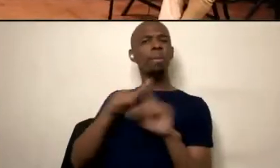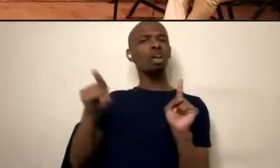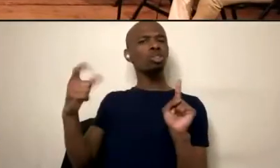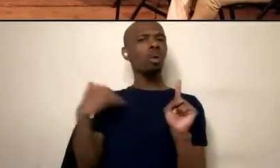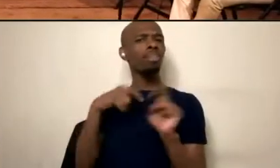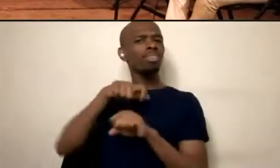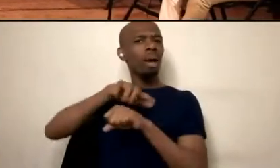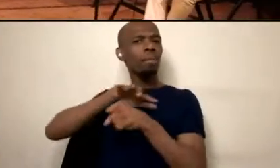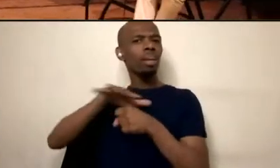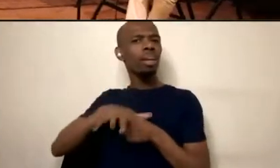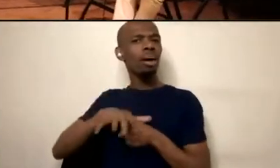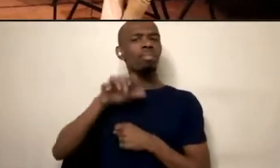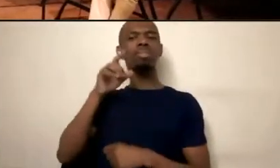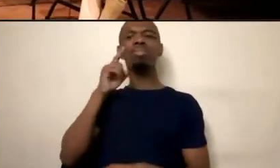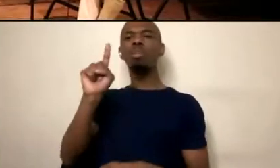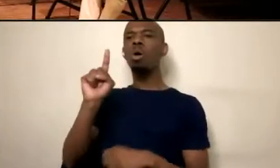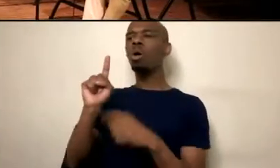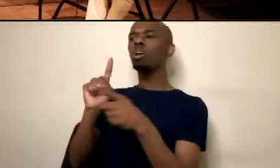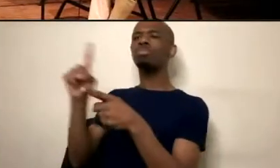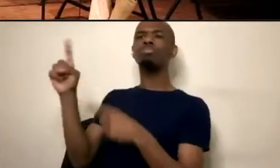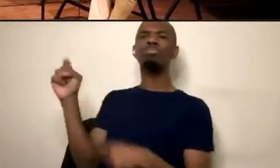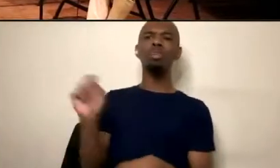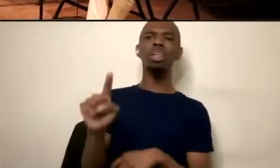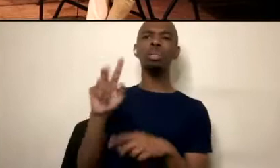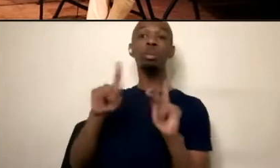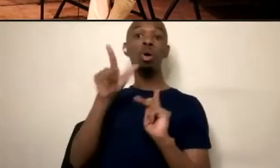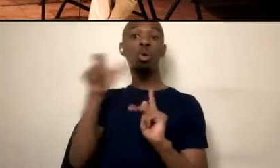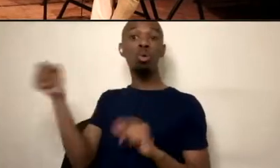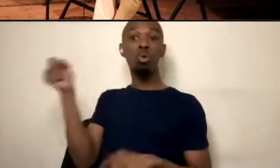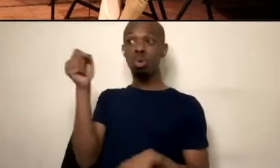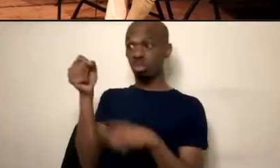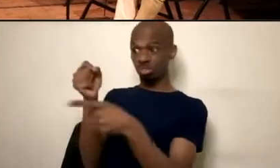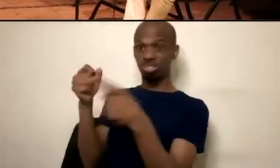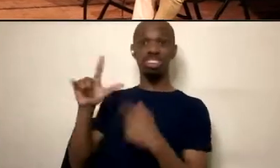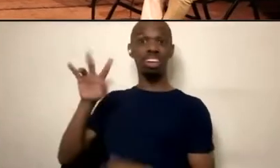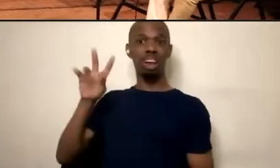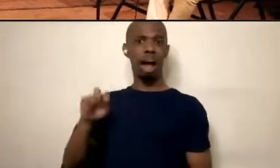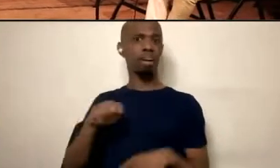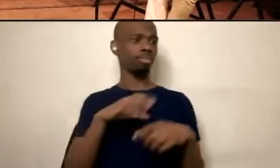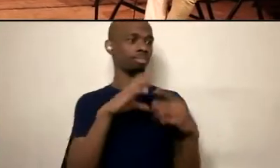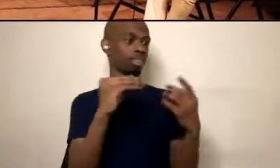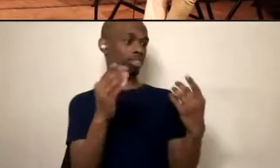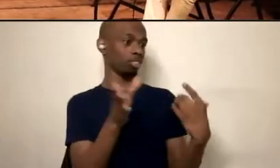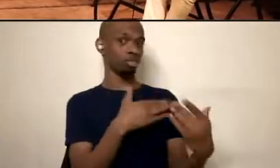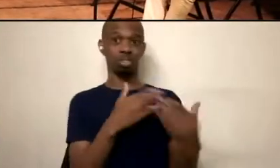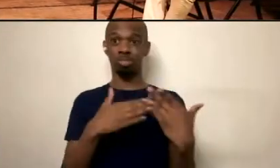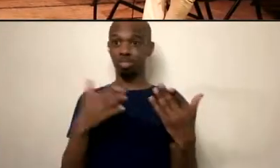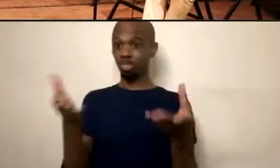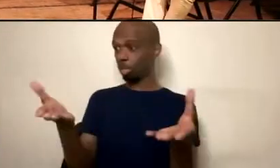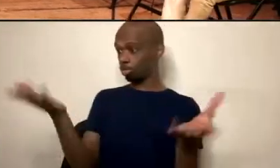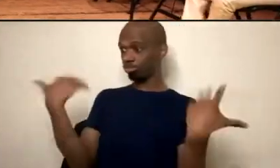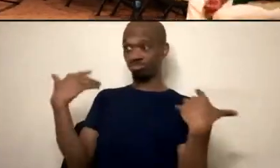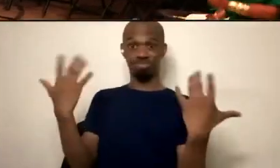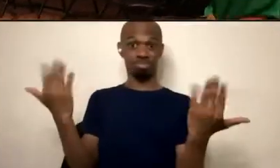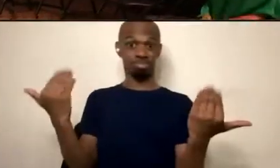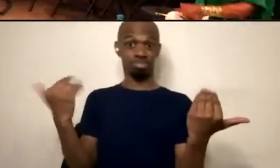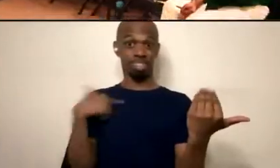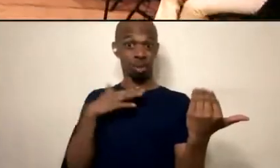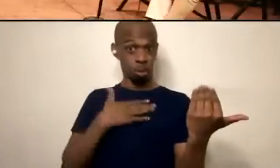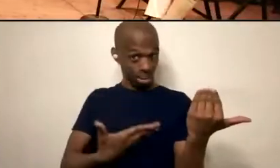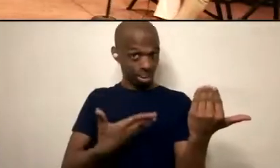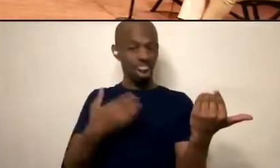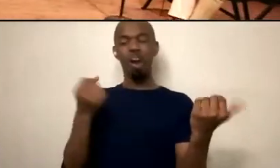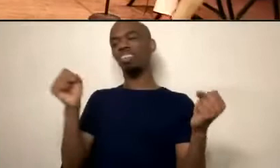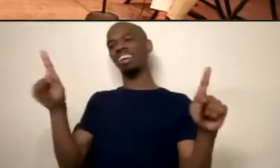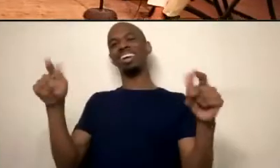it. We're, let's do it, folks live so in the room and over the transoms and all yeah. that stuff. Yeah. Let's do it. We have a great time talking to each other.